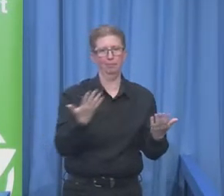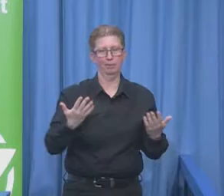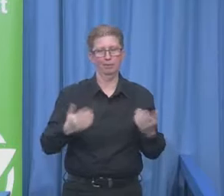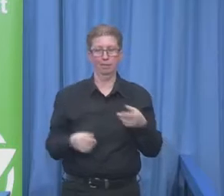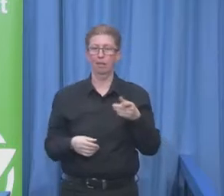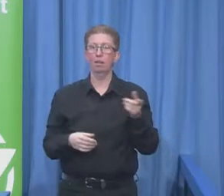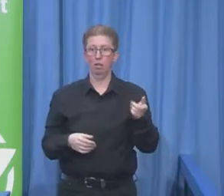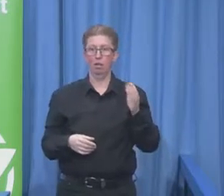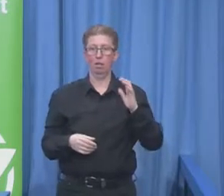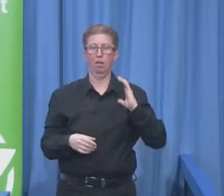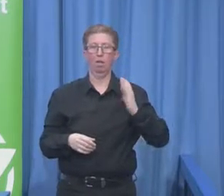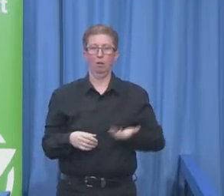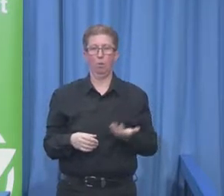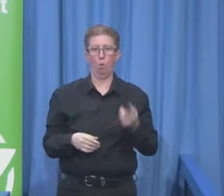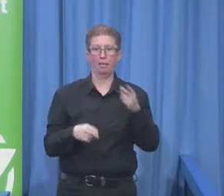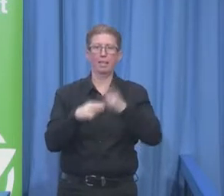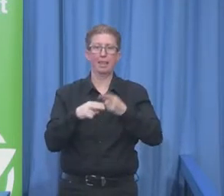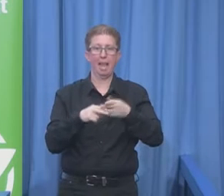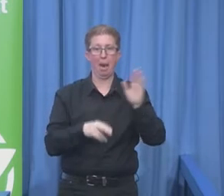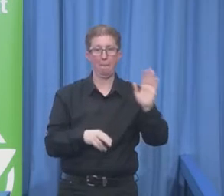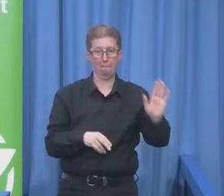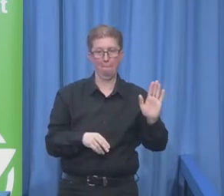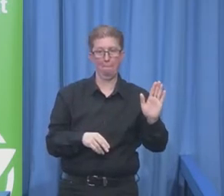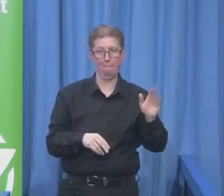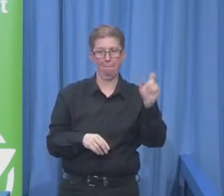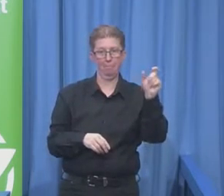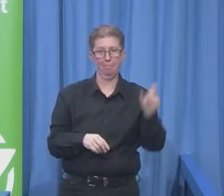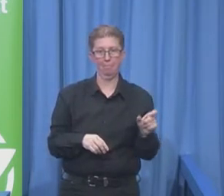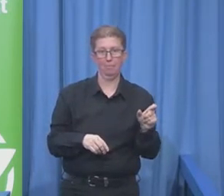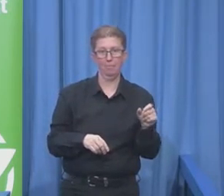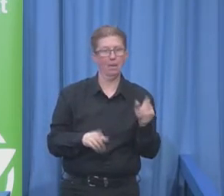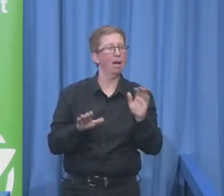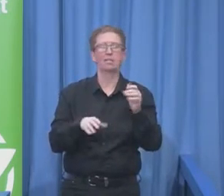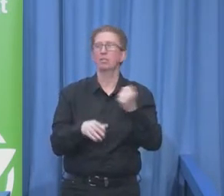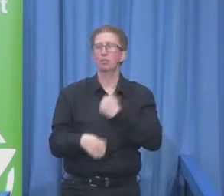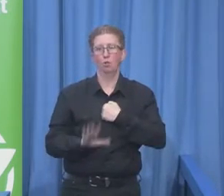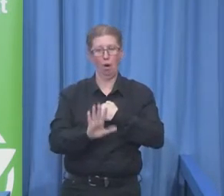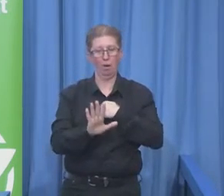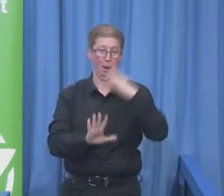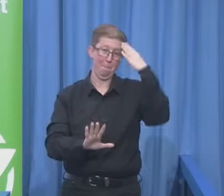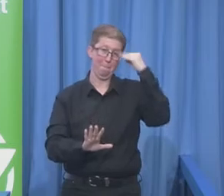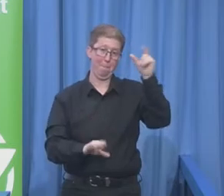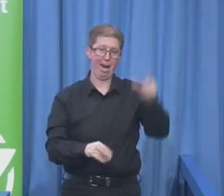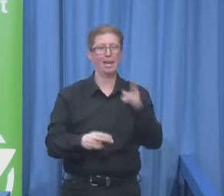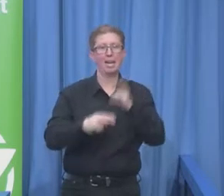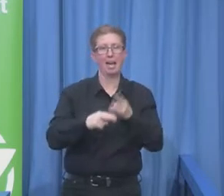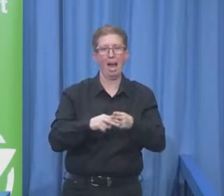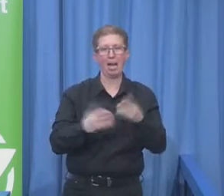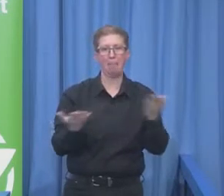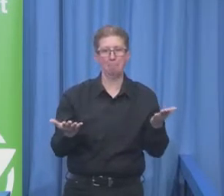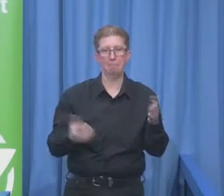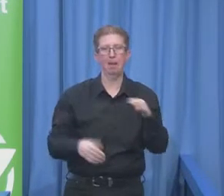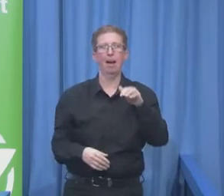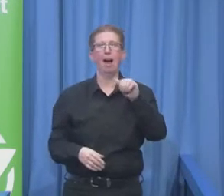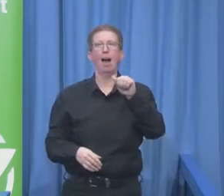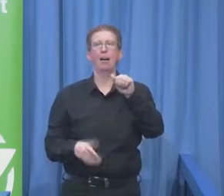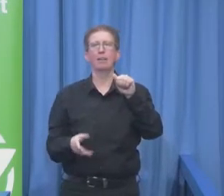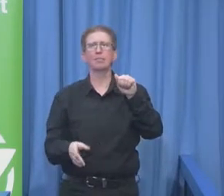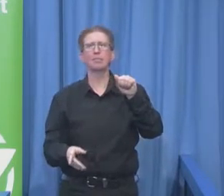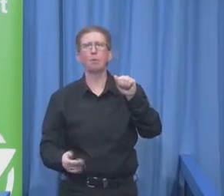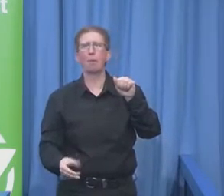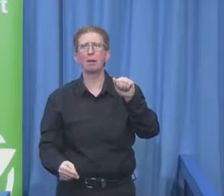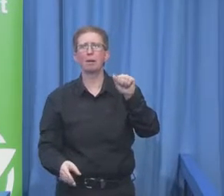a car. I have him on Facebook, and 2 weeks ago I saw him, a very proud owner of a car. And he comes from a very vulnerable background, one of the